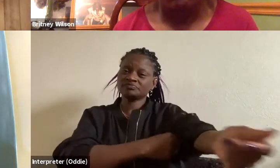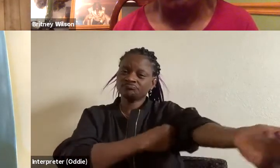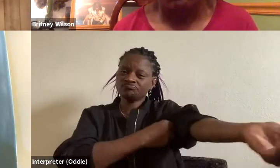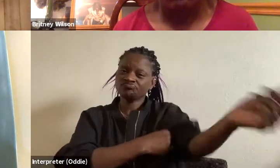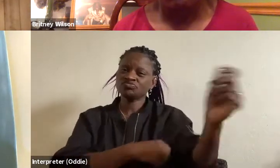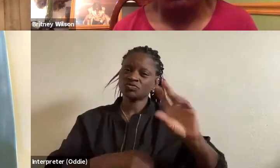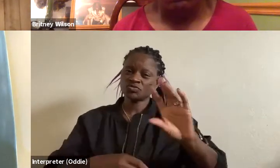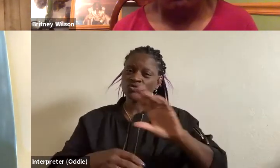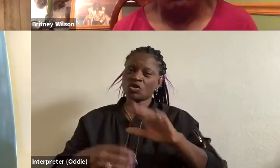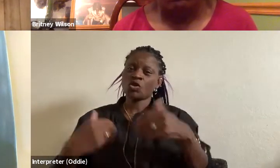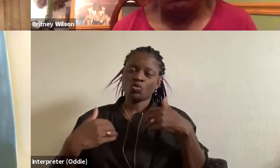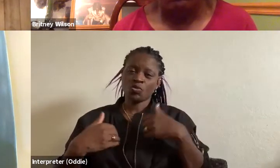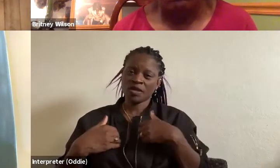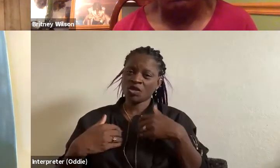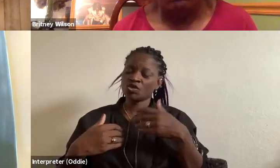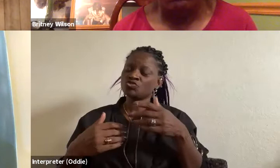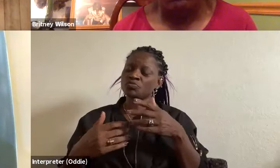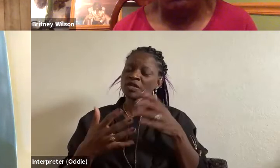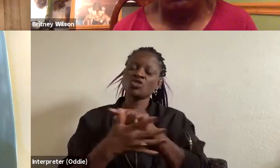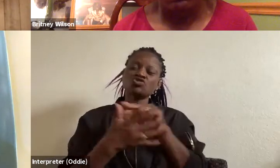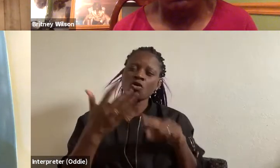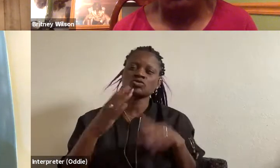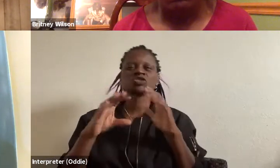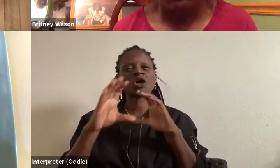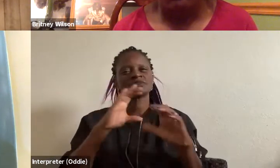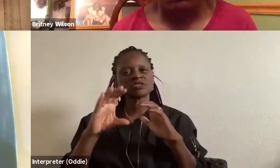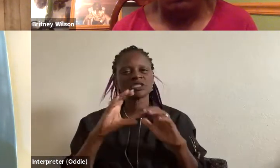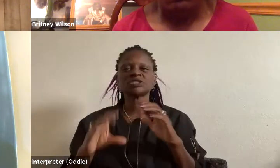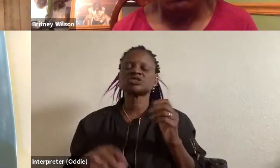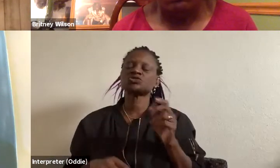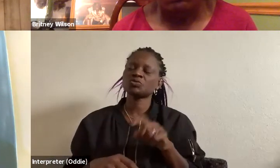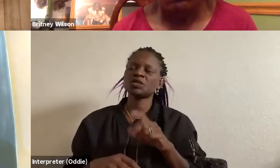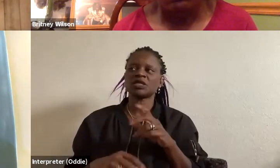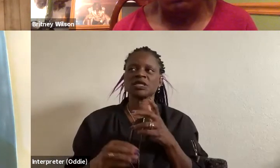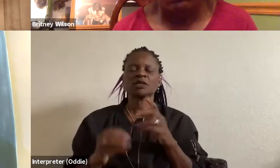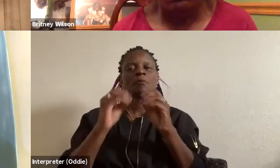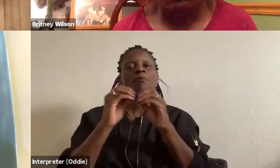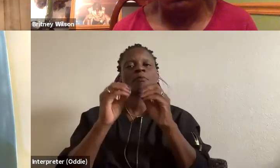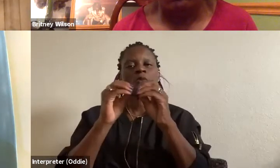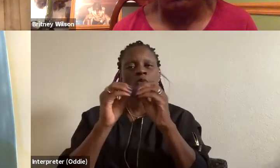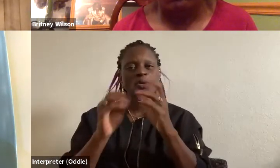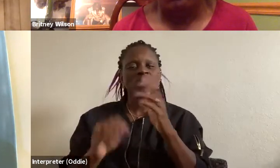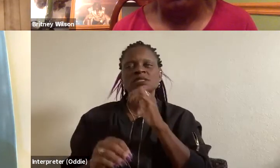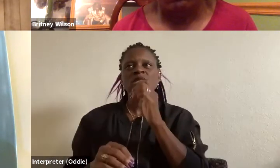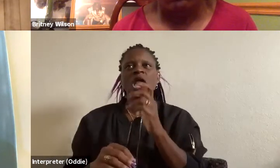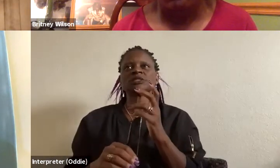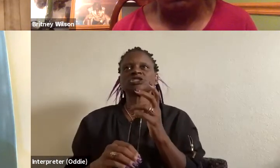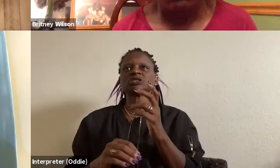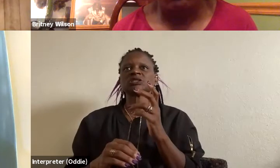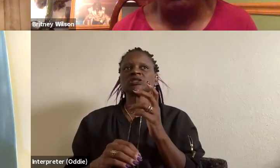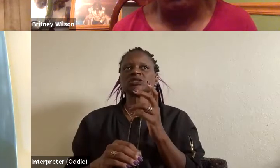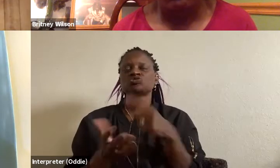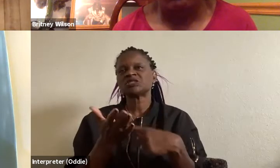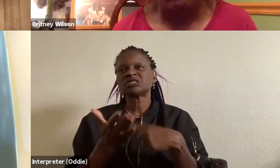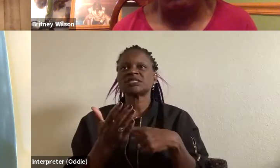visibility, those conversations need to be more robust, and not just the disabilities that makes people comfortable. Because honestly,